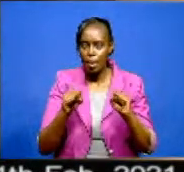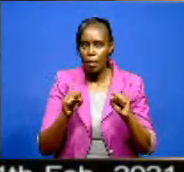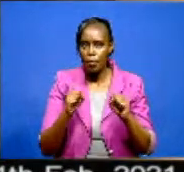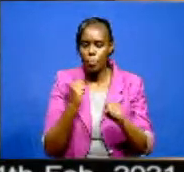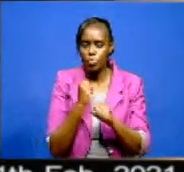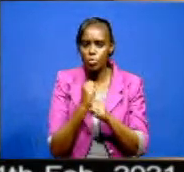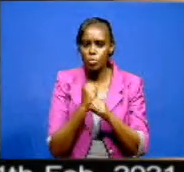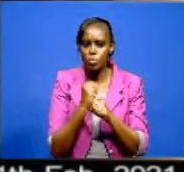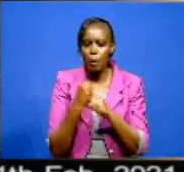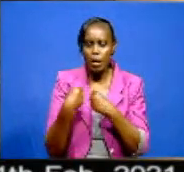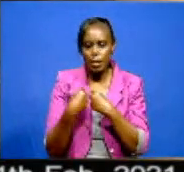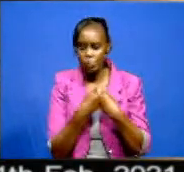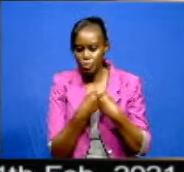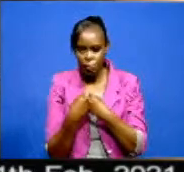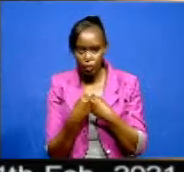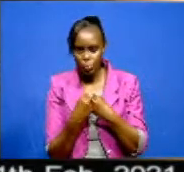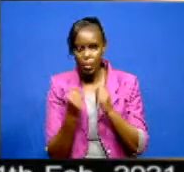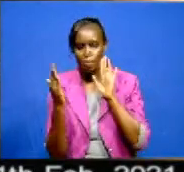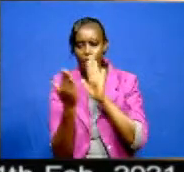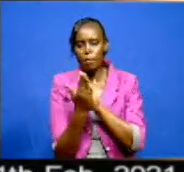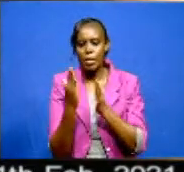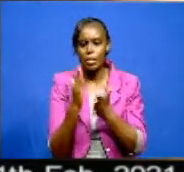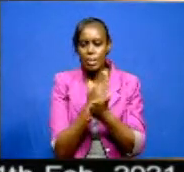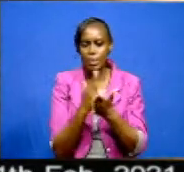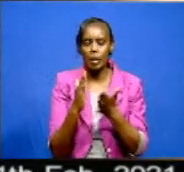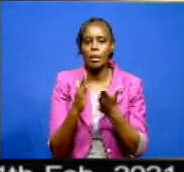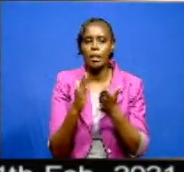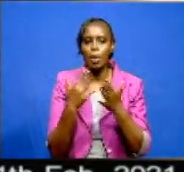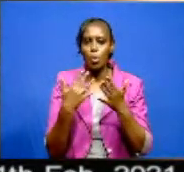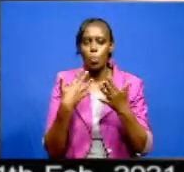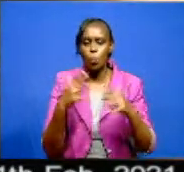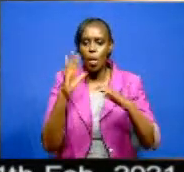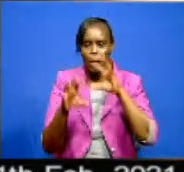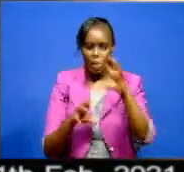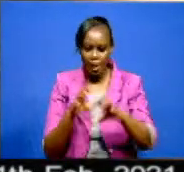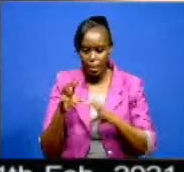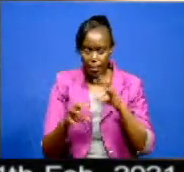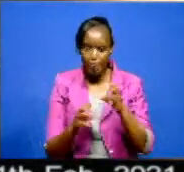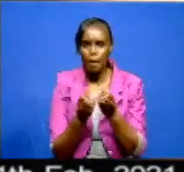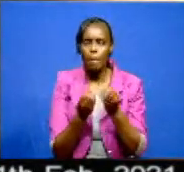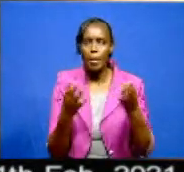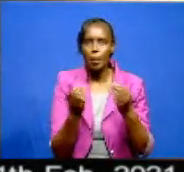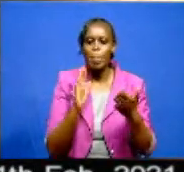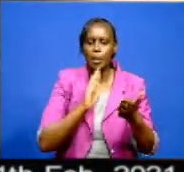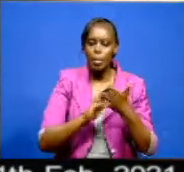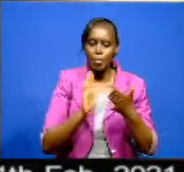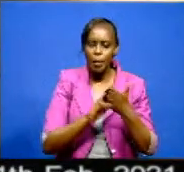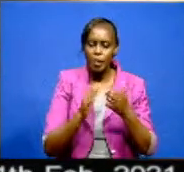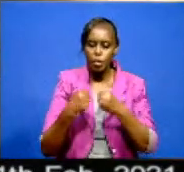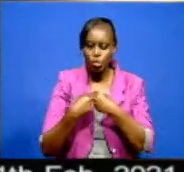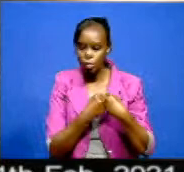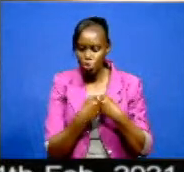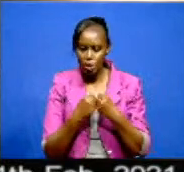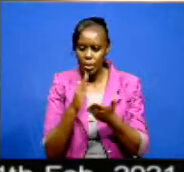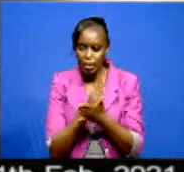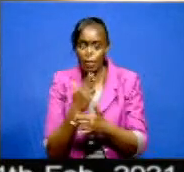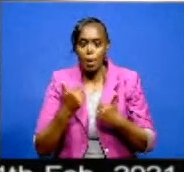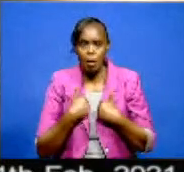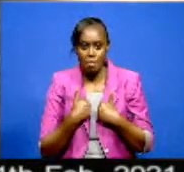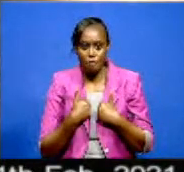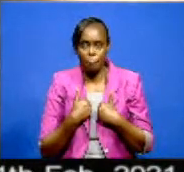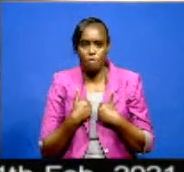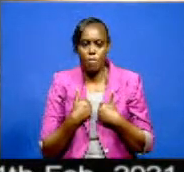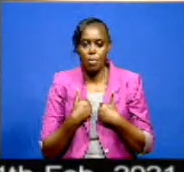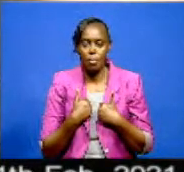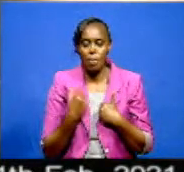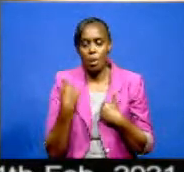with current challenges facing the wildlife sector in our country. Madam Speaker, there are many emerging challenges that this sector faces. Among them,